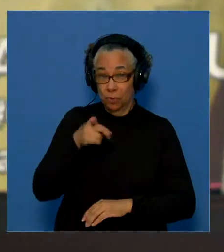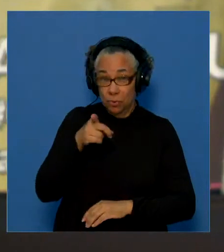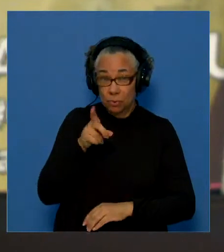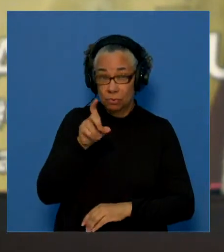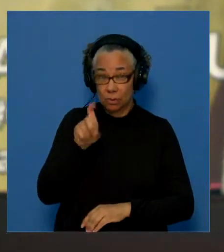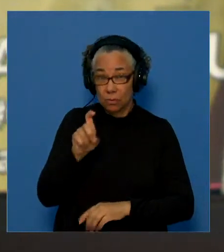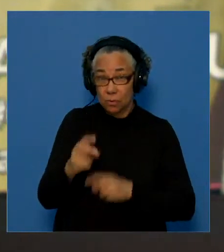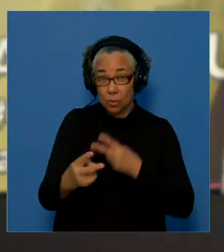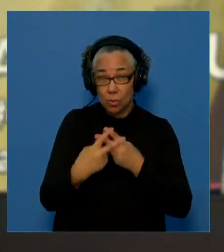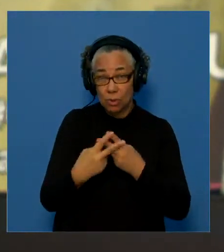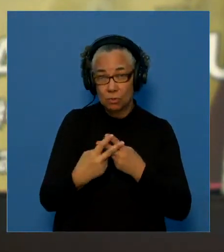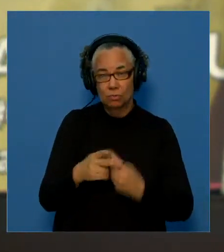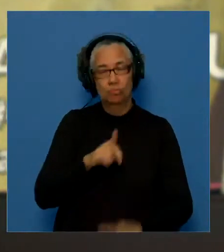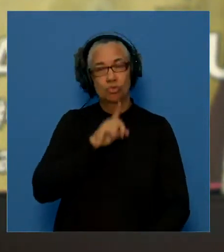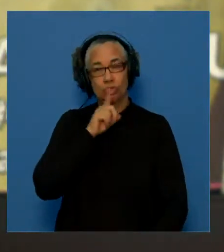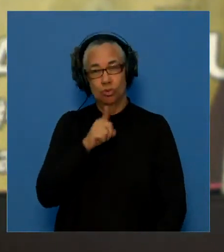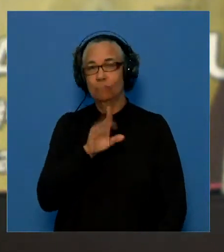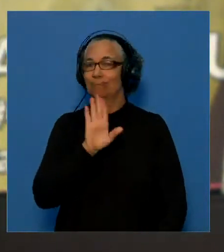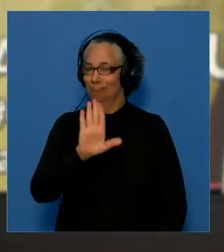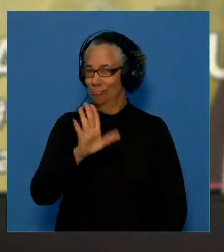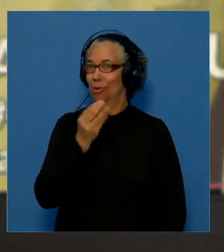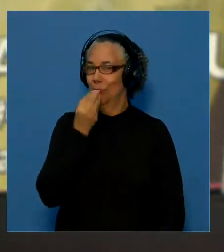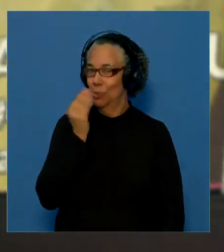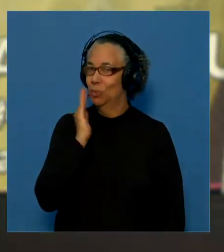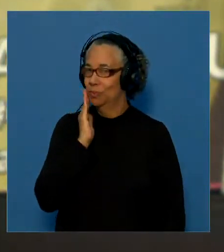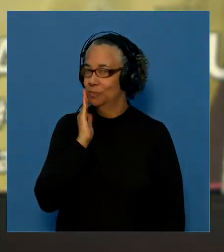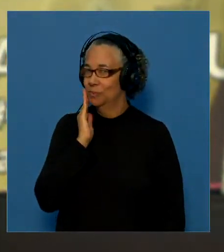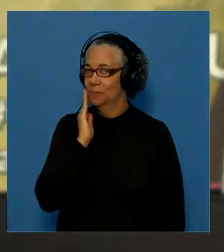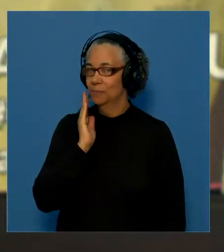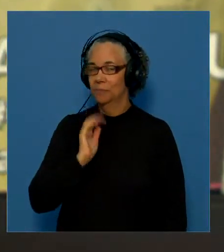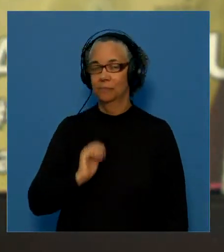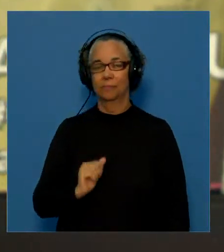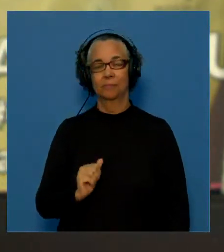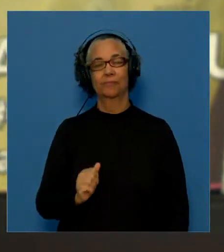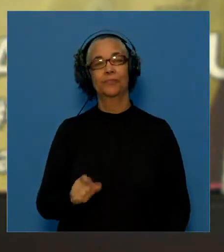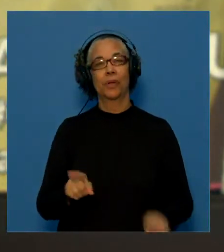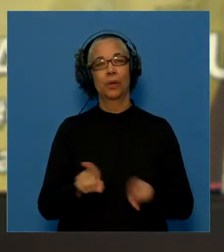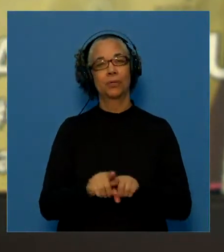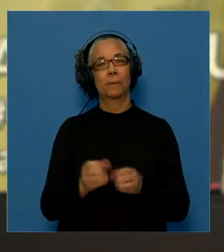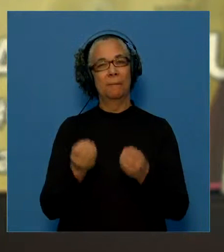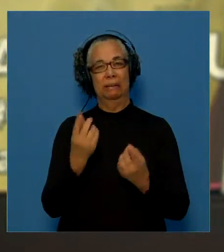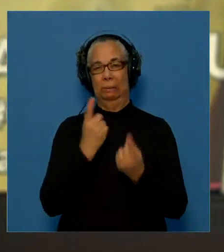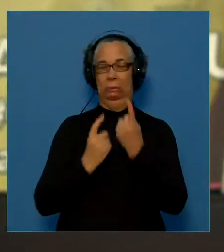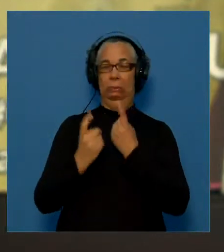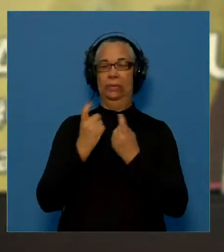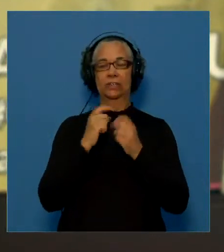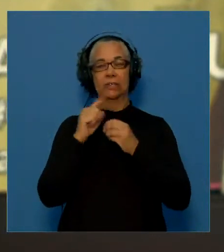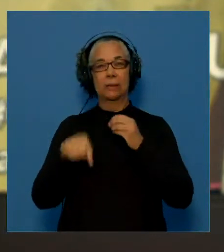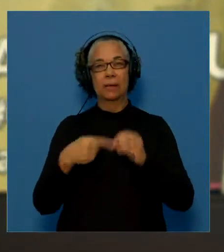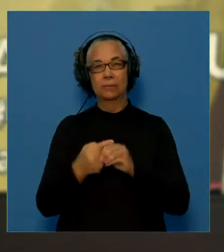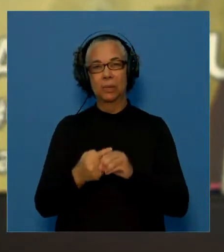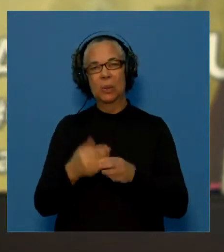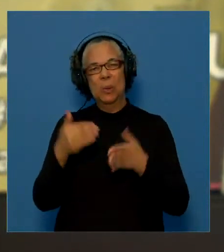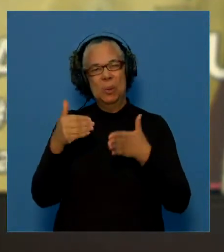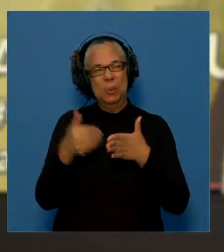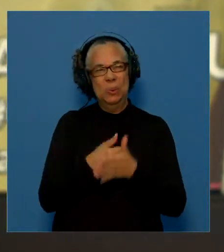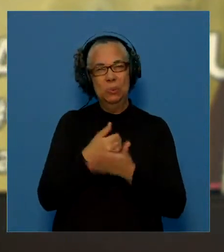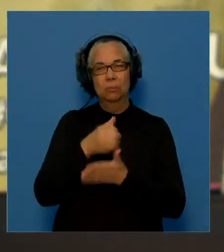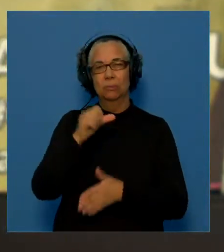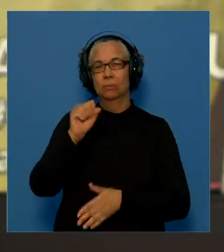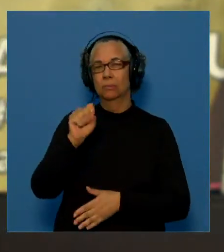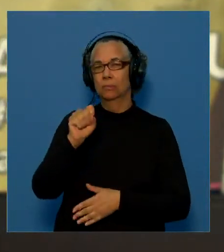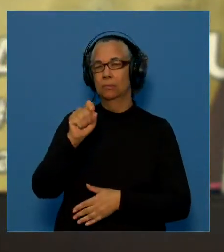the COVID marshals find you at home. Also, there have been a number of questions regarding the new strain of